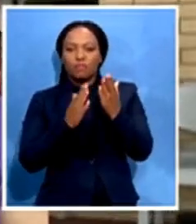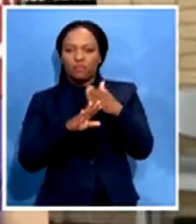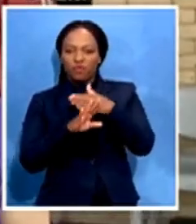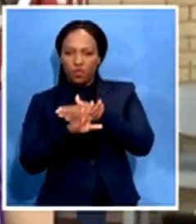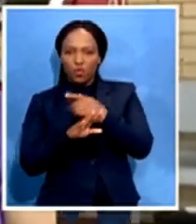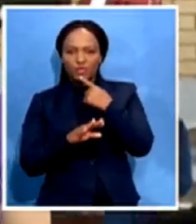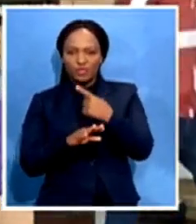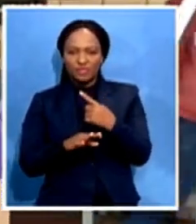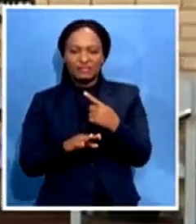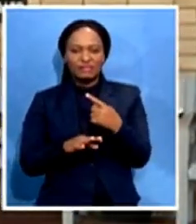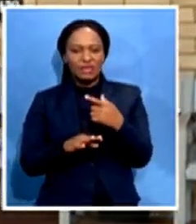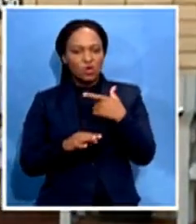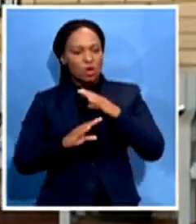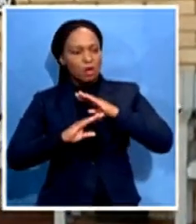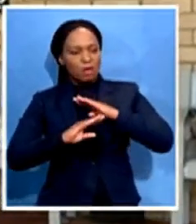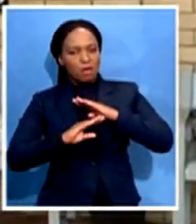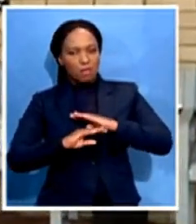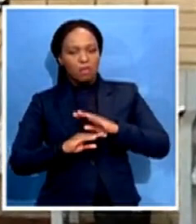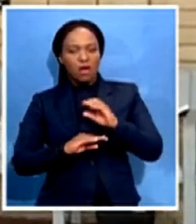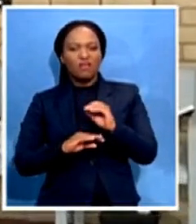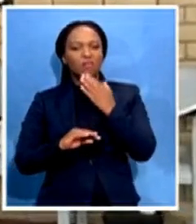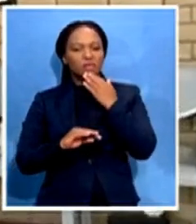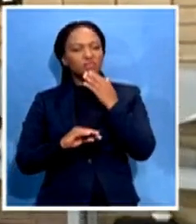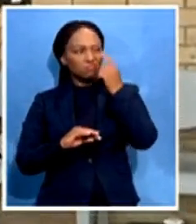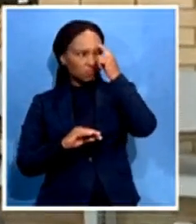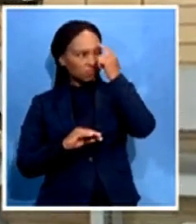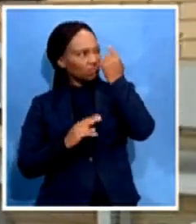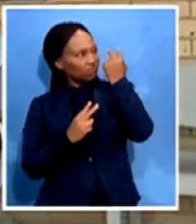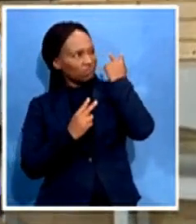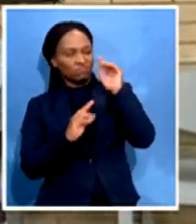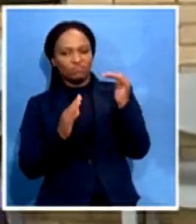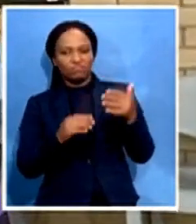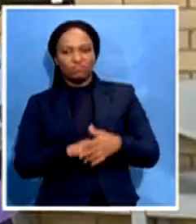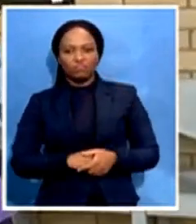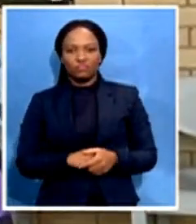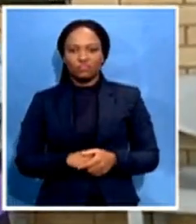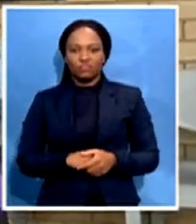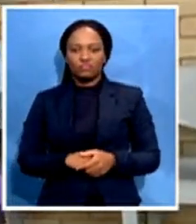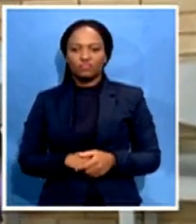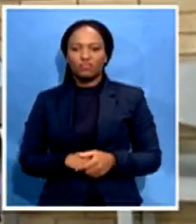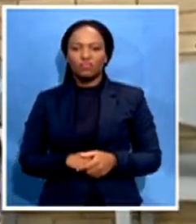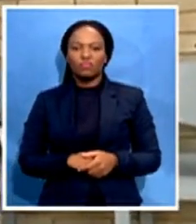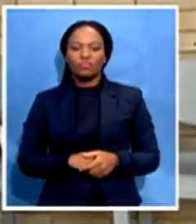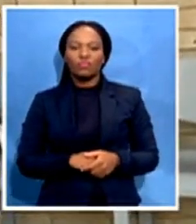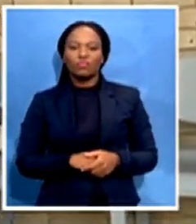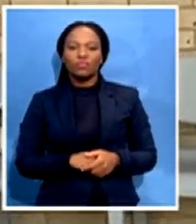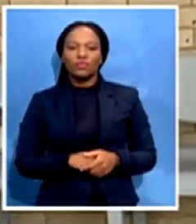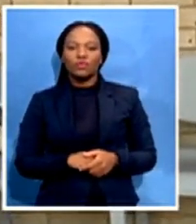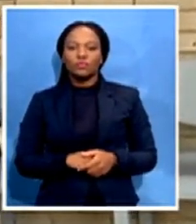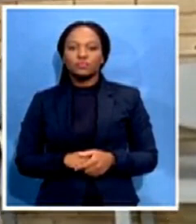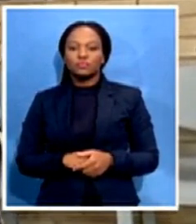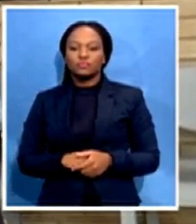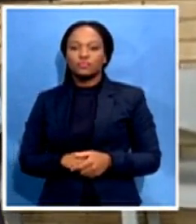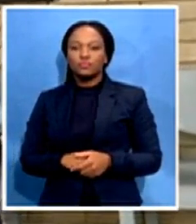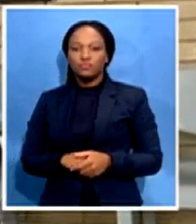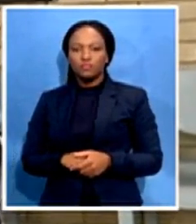moment. Well, I must say, it feels like a lifetime ago. I think everybody in the world who's been touched by this pandemic feels that way.